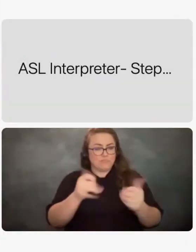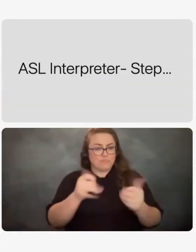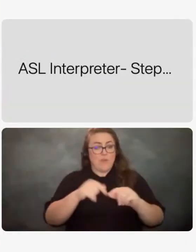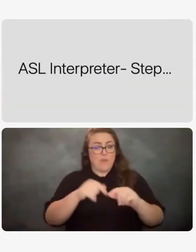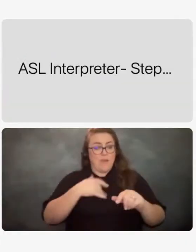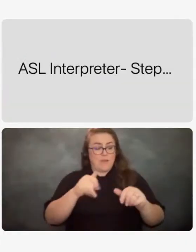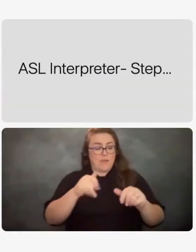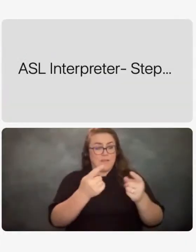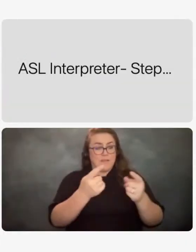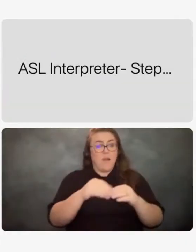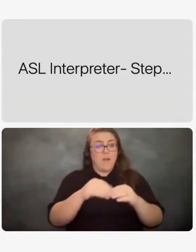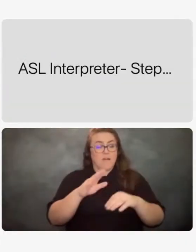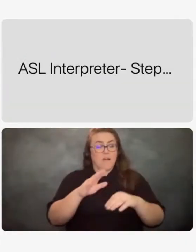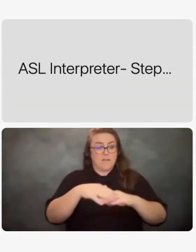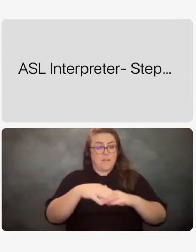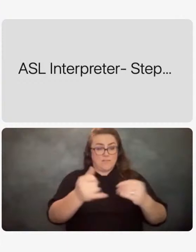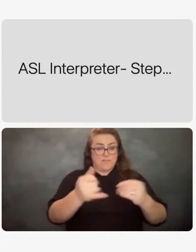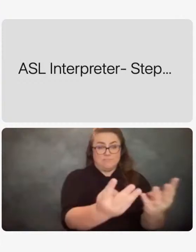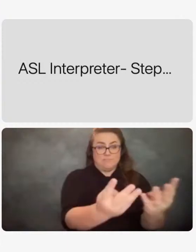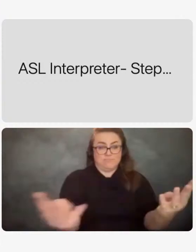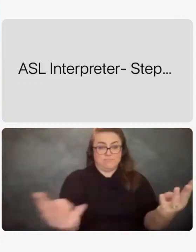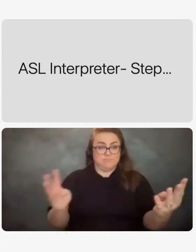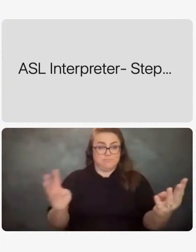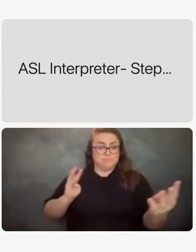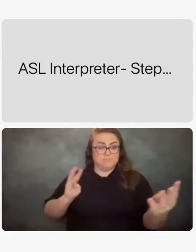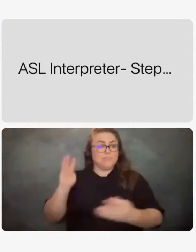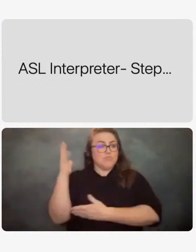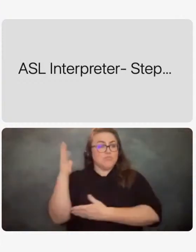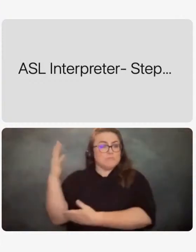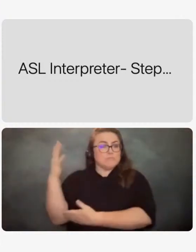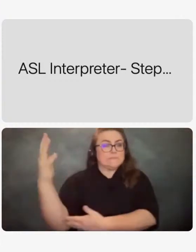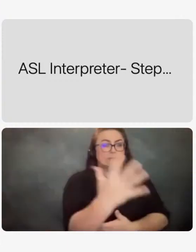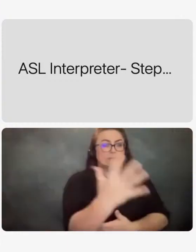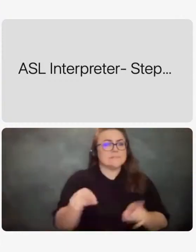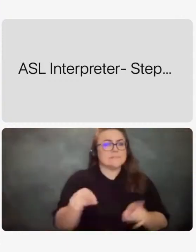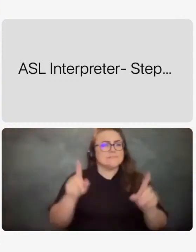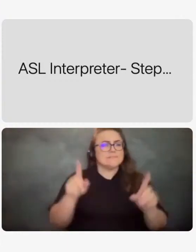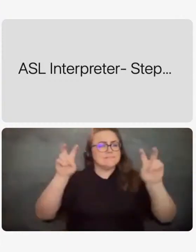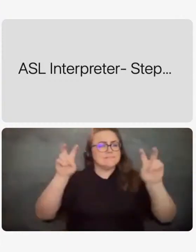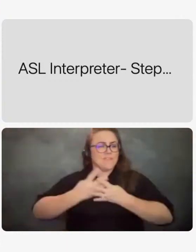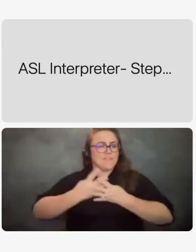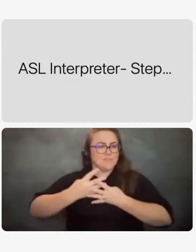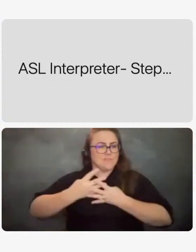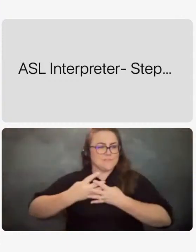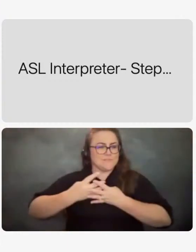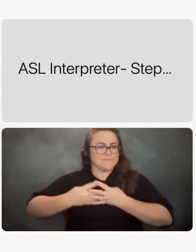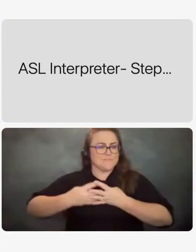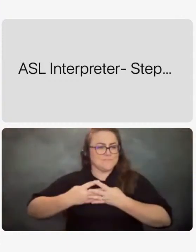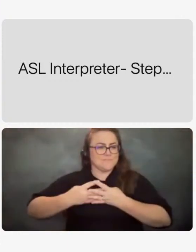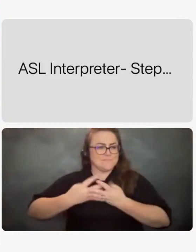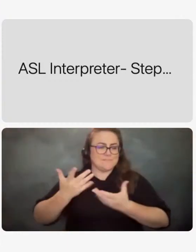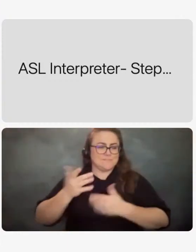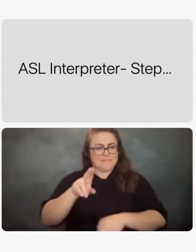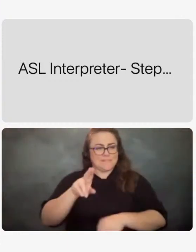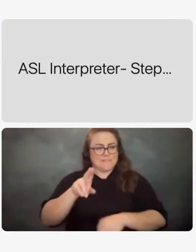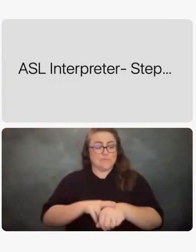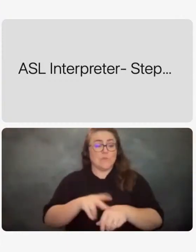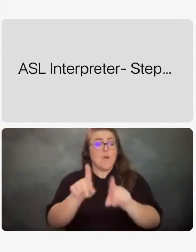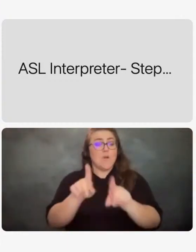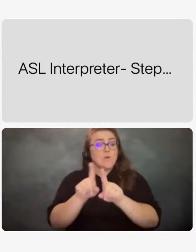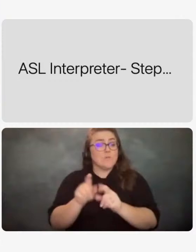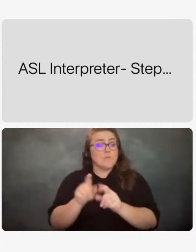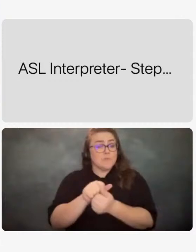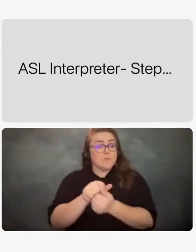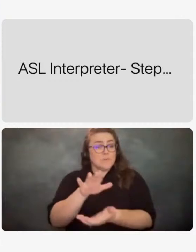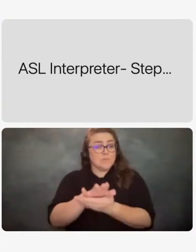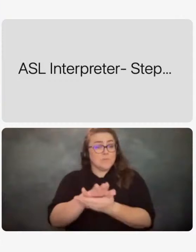as a natural environmental filter. And then just by virtue of the way the buildings are organized around a campus. And again, this is just a